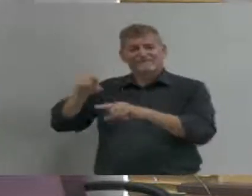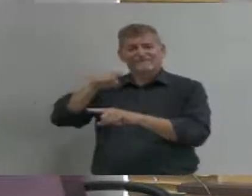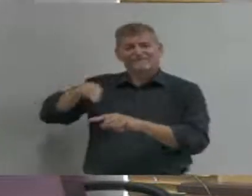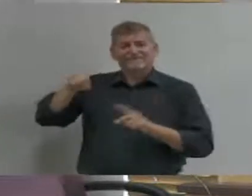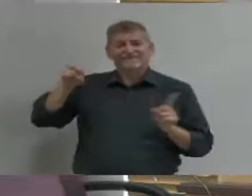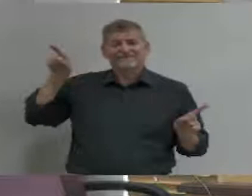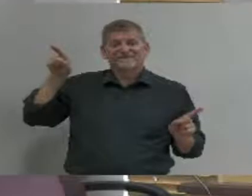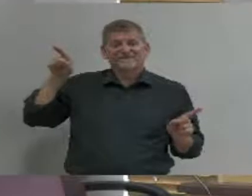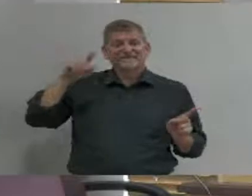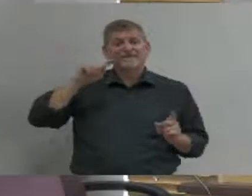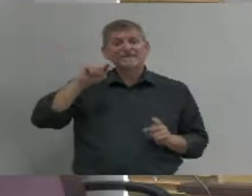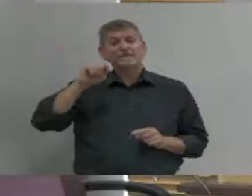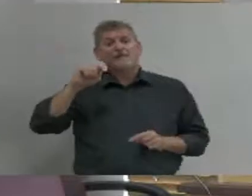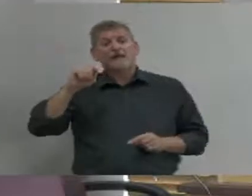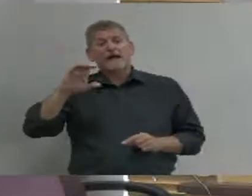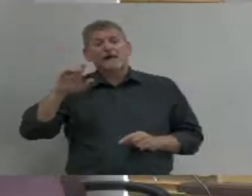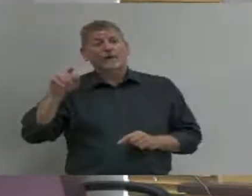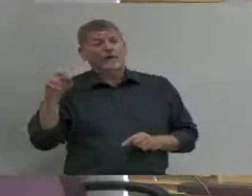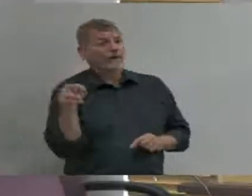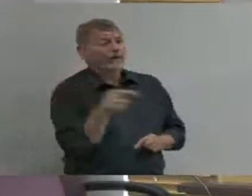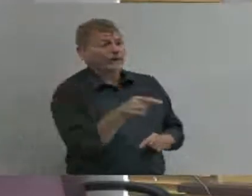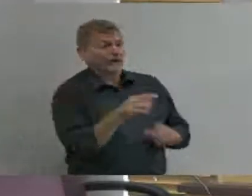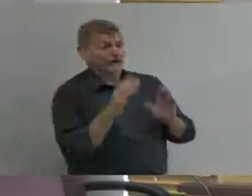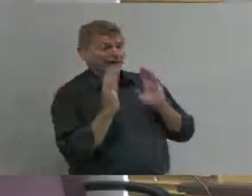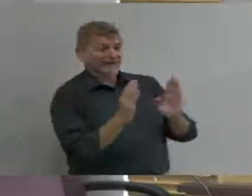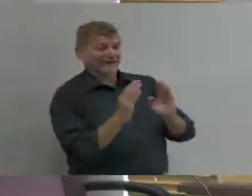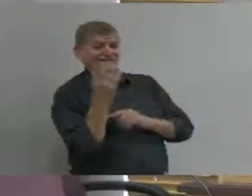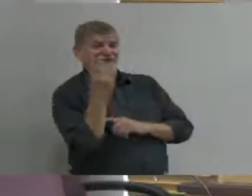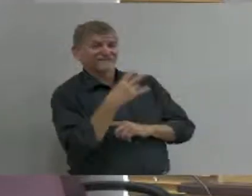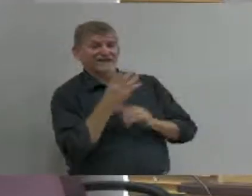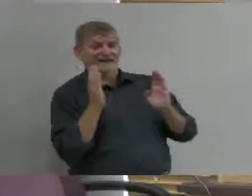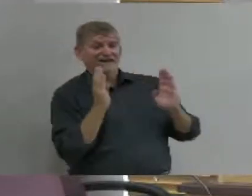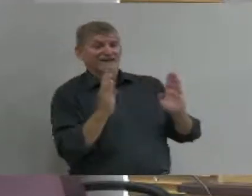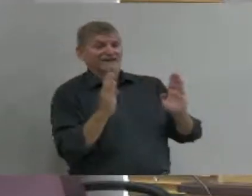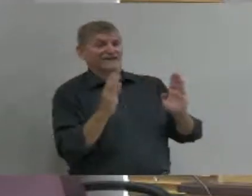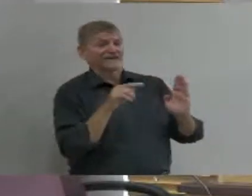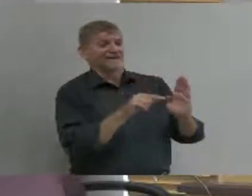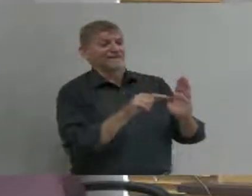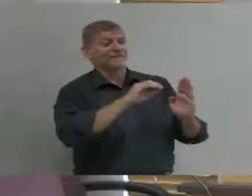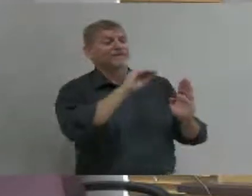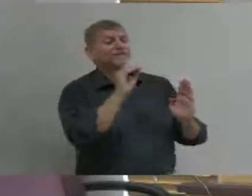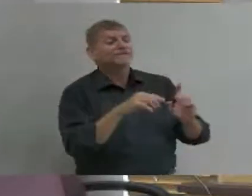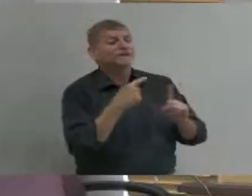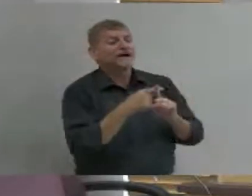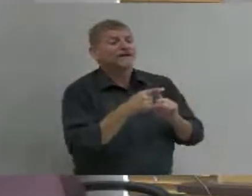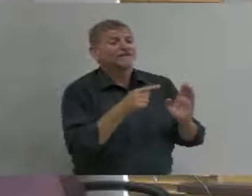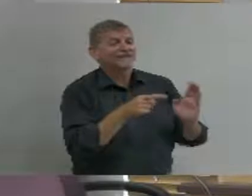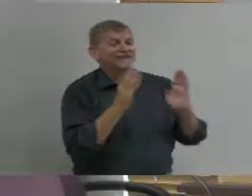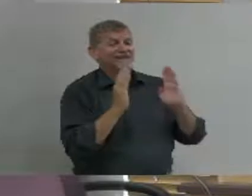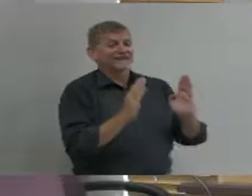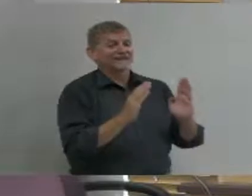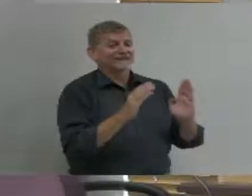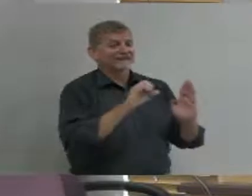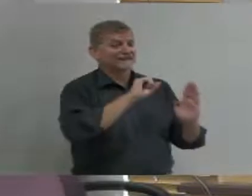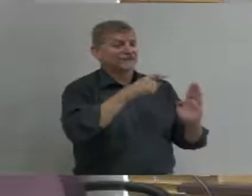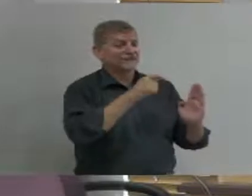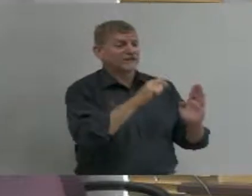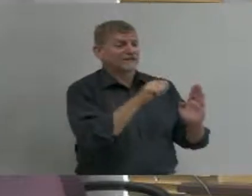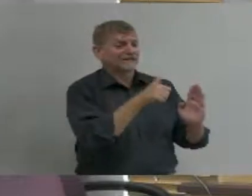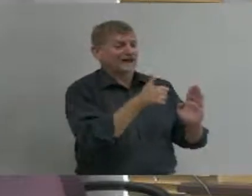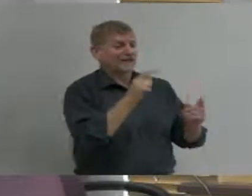a 7-day percent positivity rate of 2.6% for the date range of September 10th through September